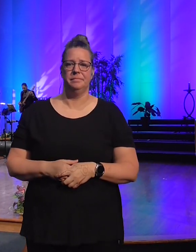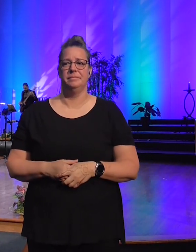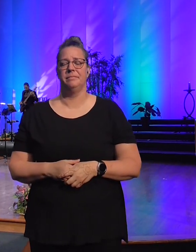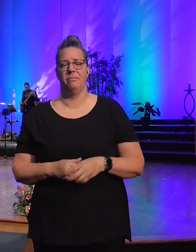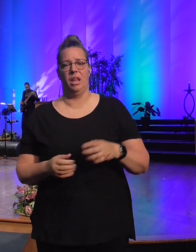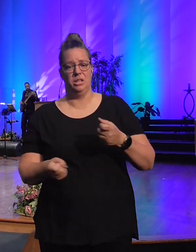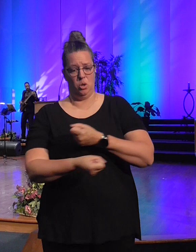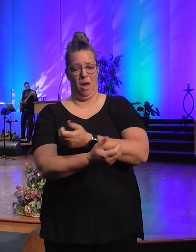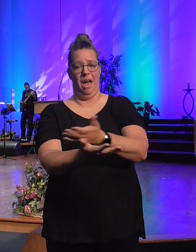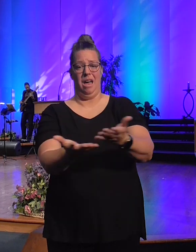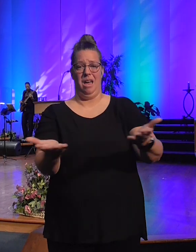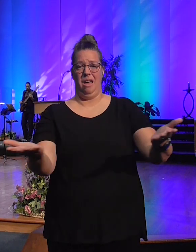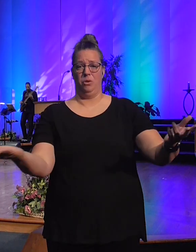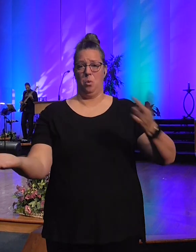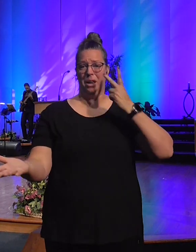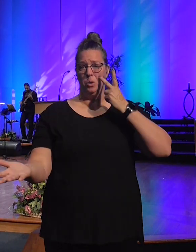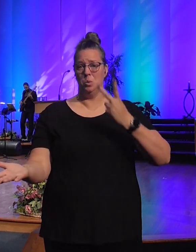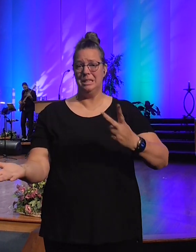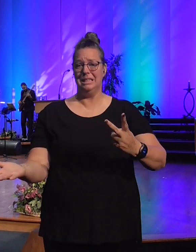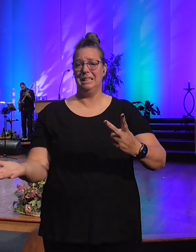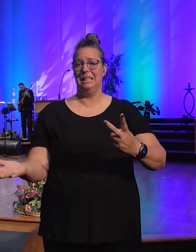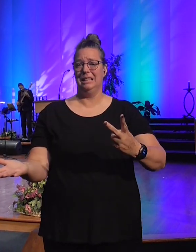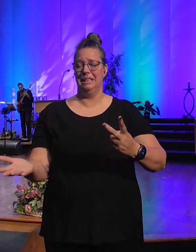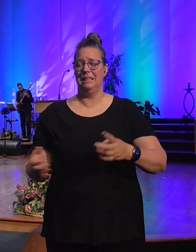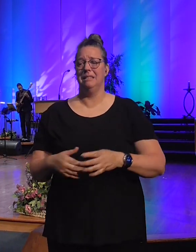To everyone you see.